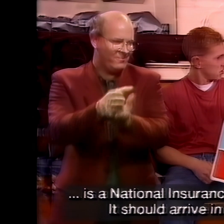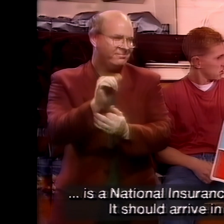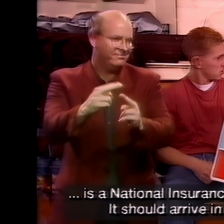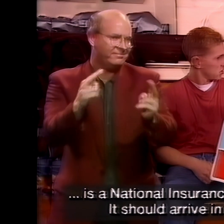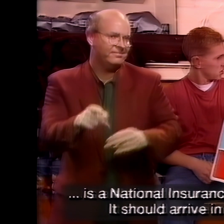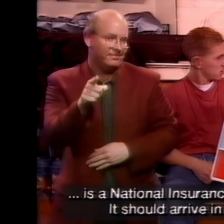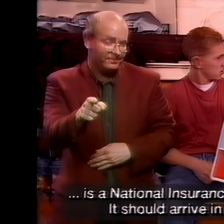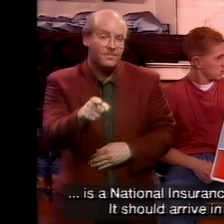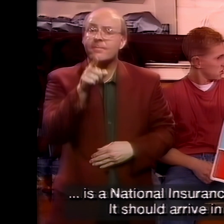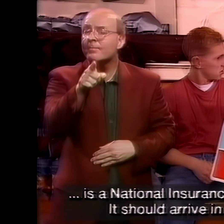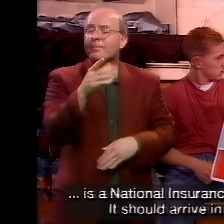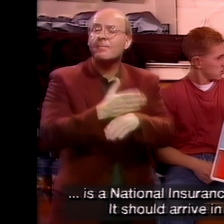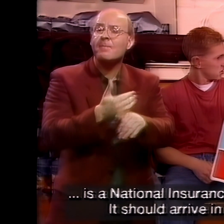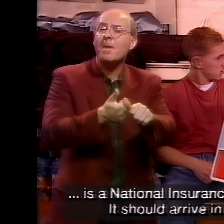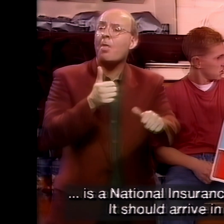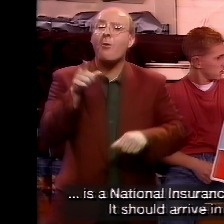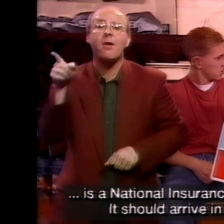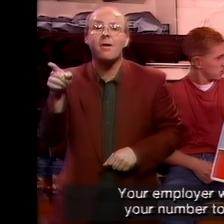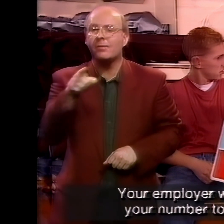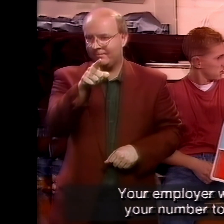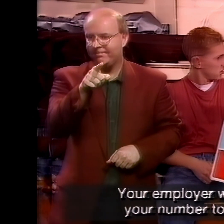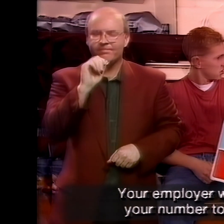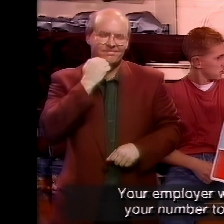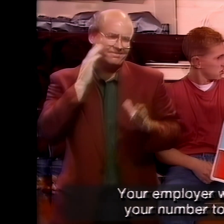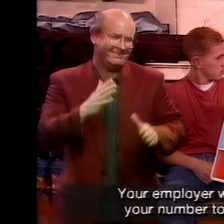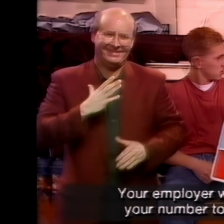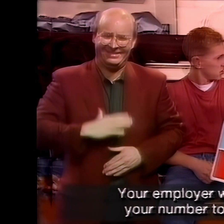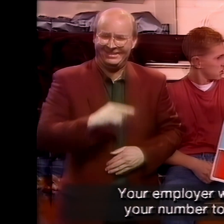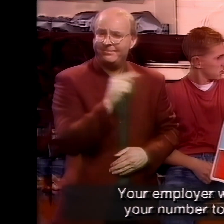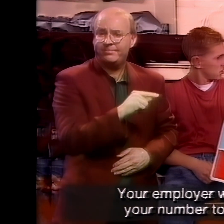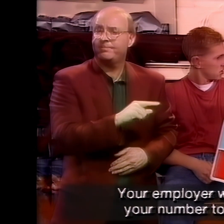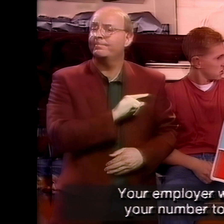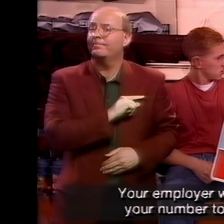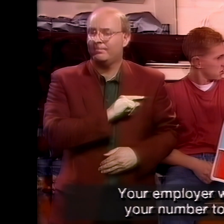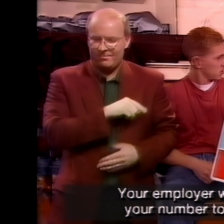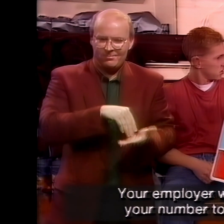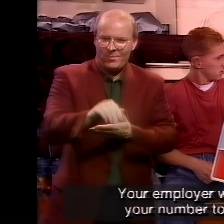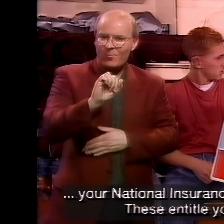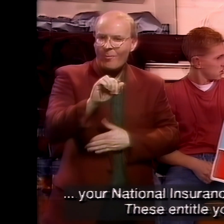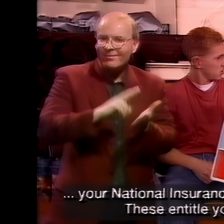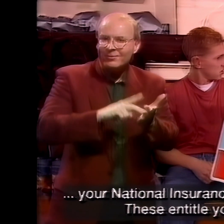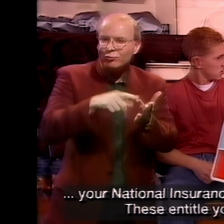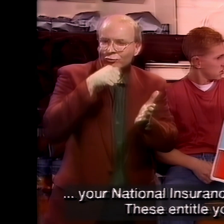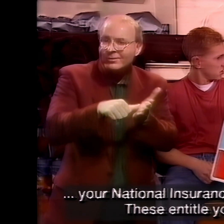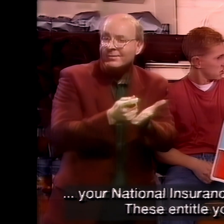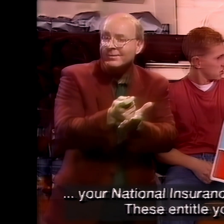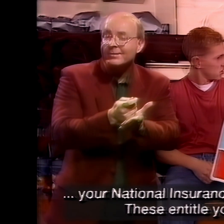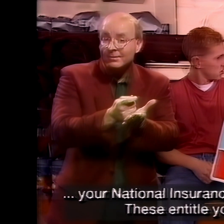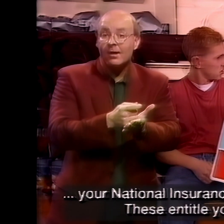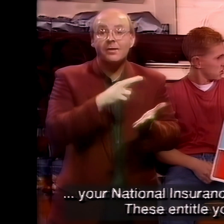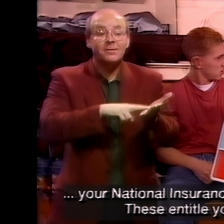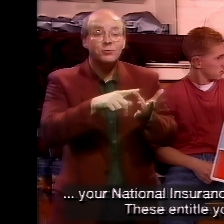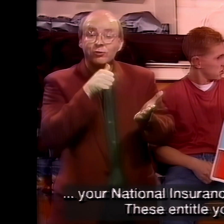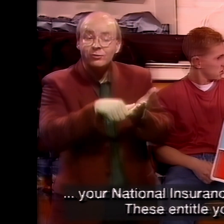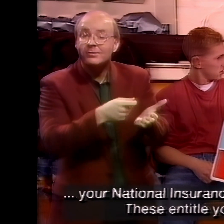It should arrive in the post. Your employer will need your number to pay your national insurance contributions.